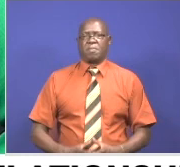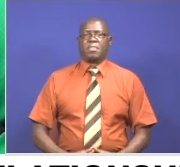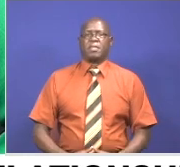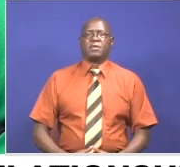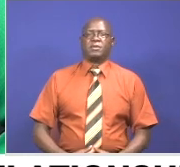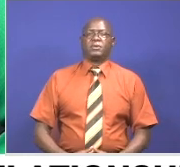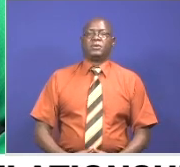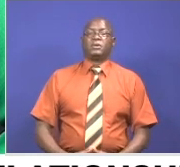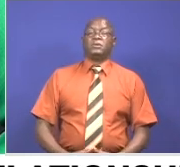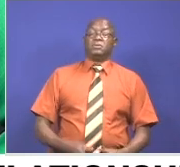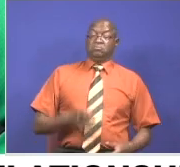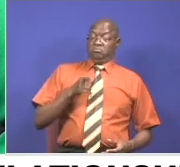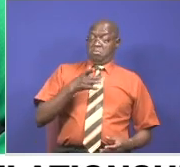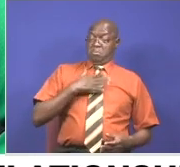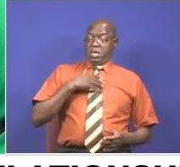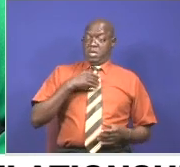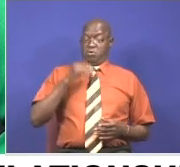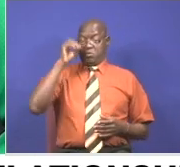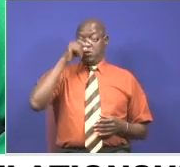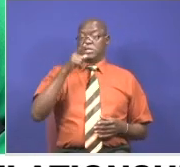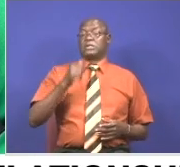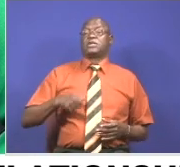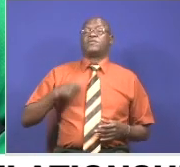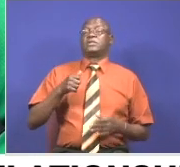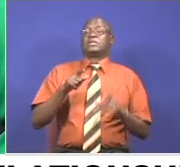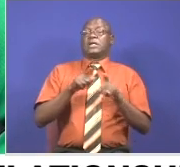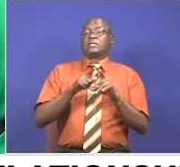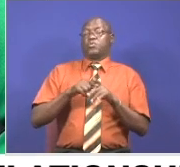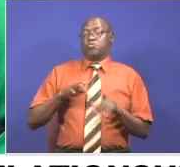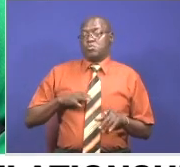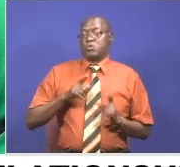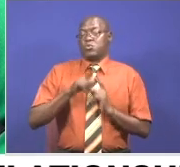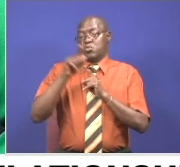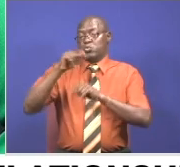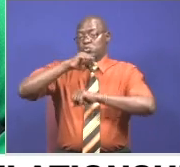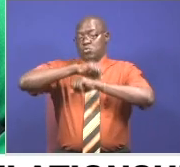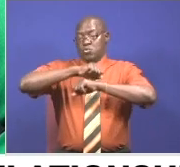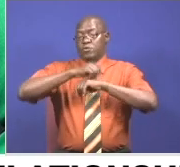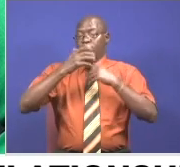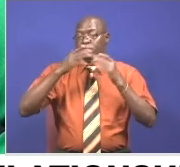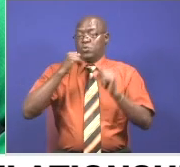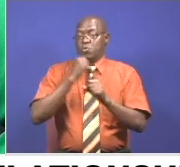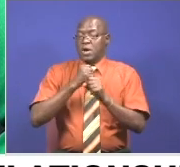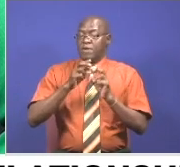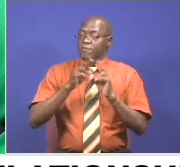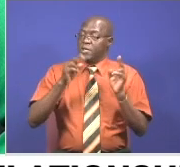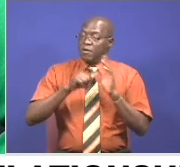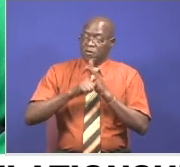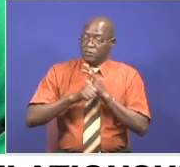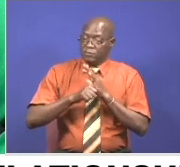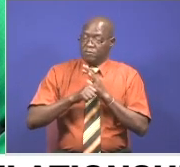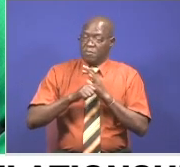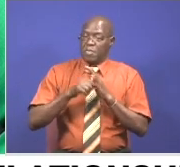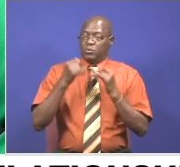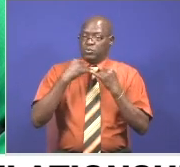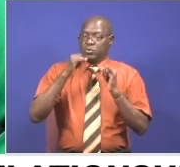being selfish. As a lady, you have gone to school, you have worked really hard, and trying to